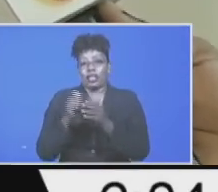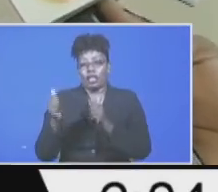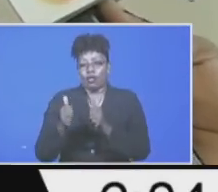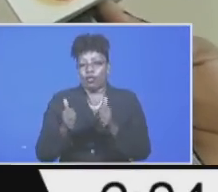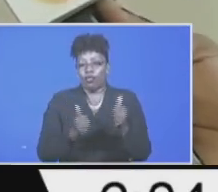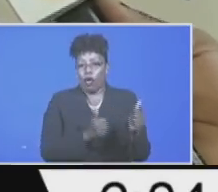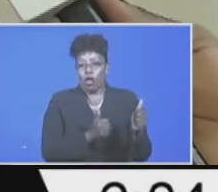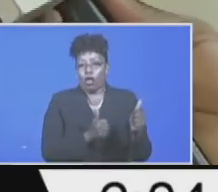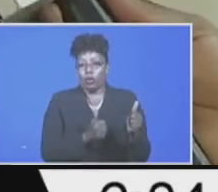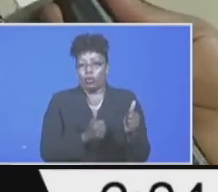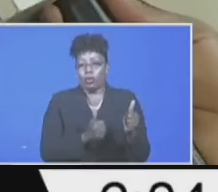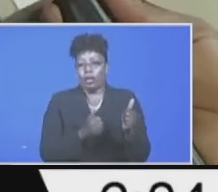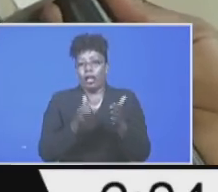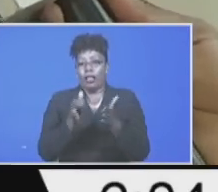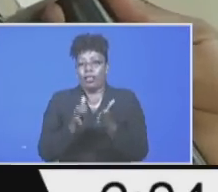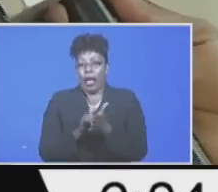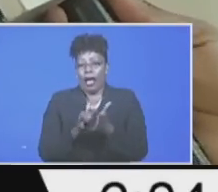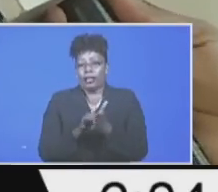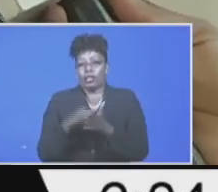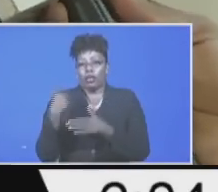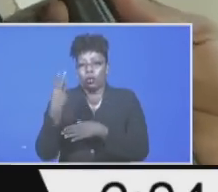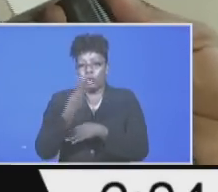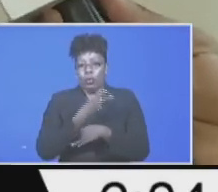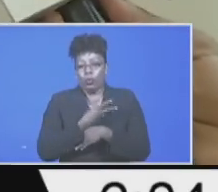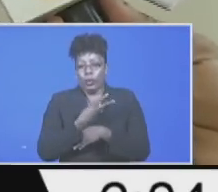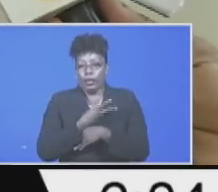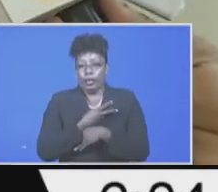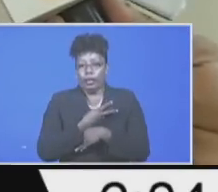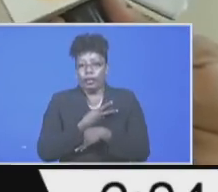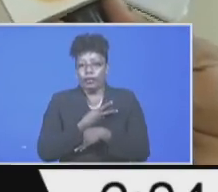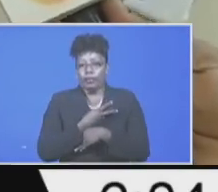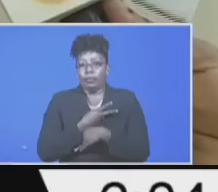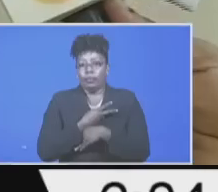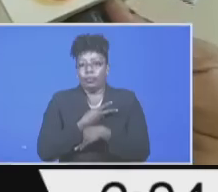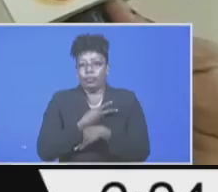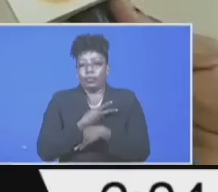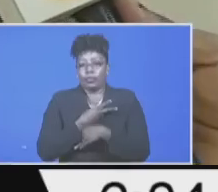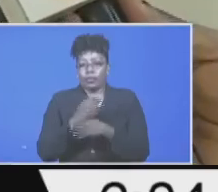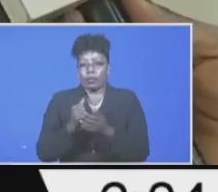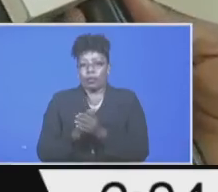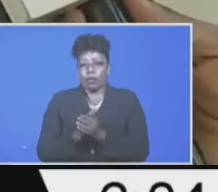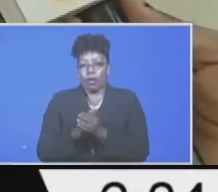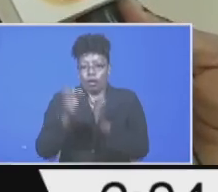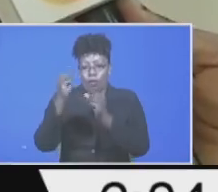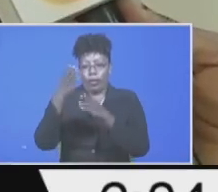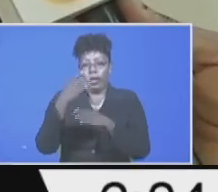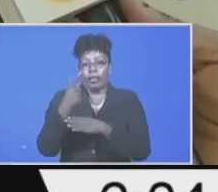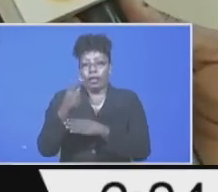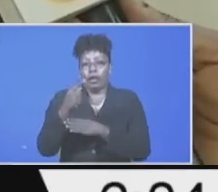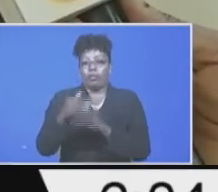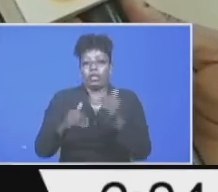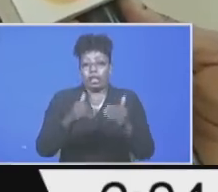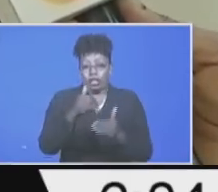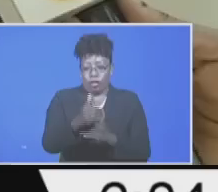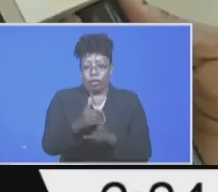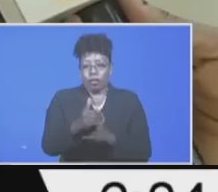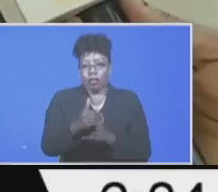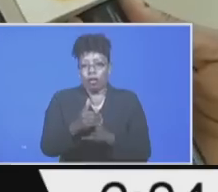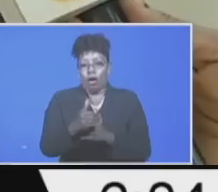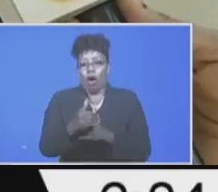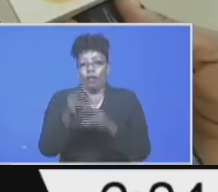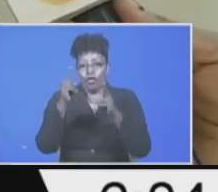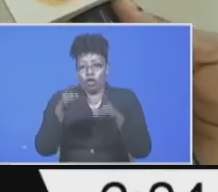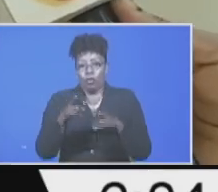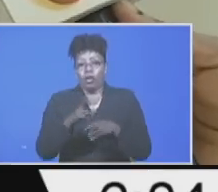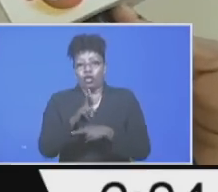that we adhere to the human resources policies and procedures. And